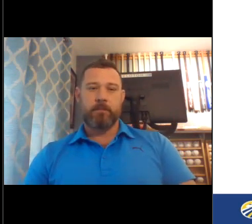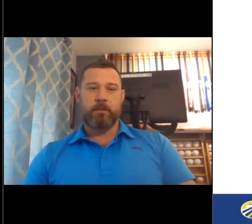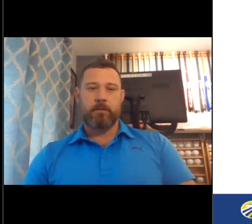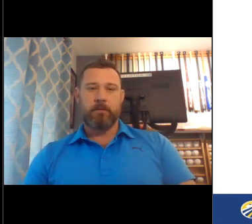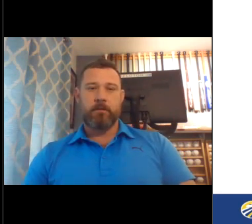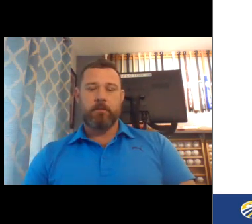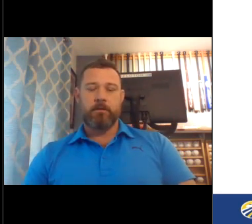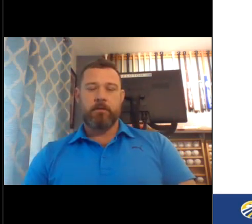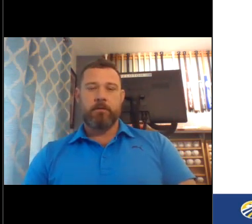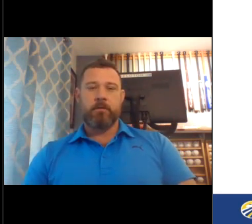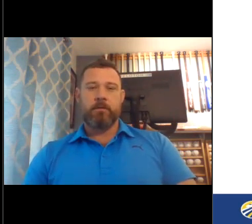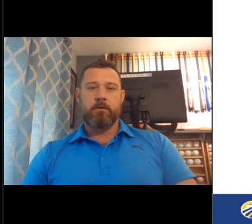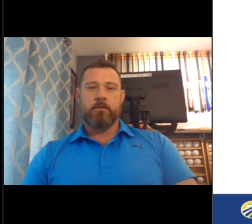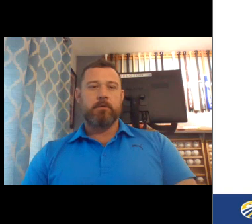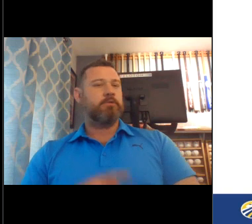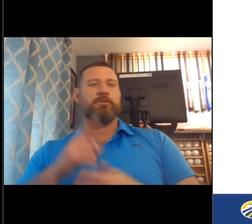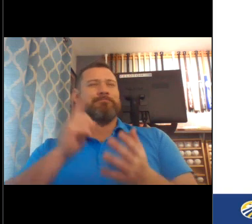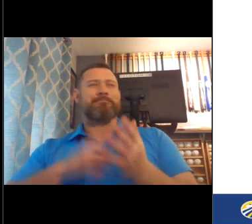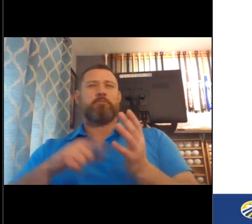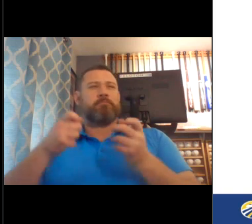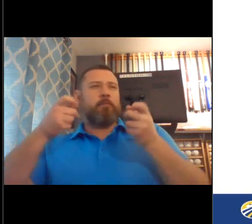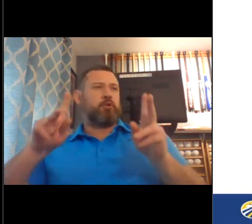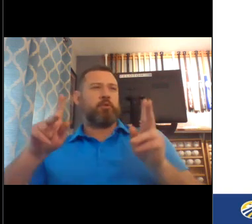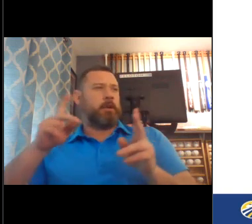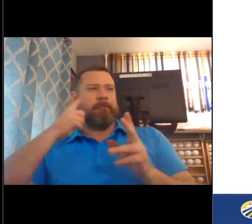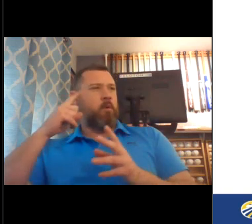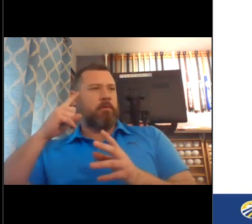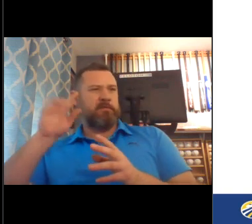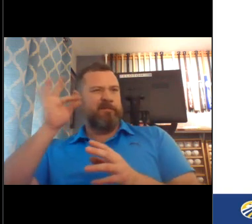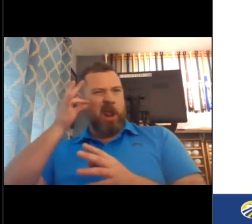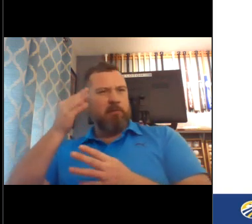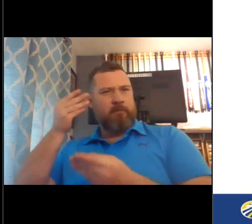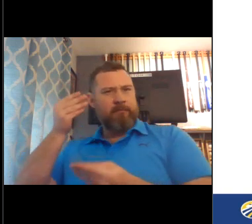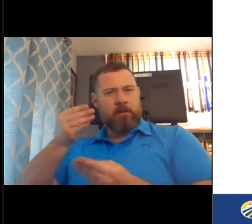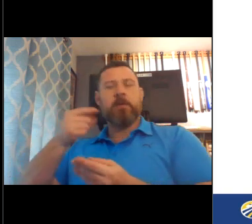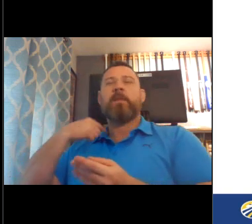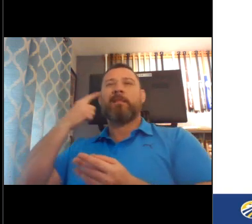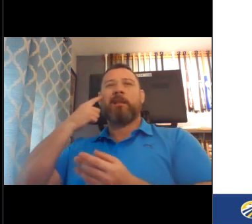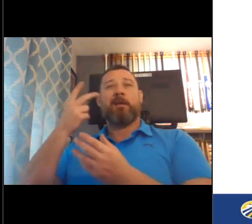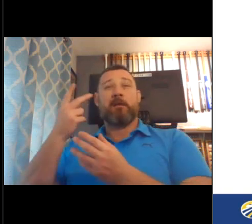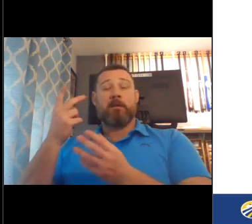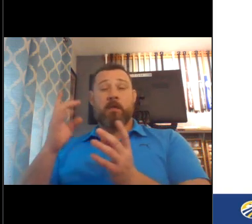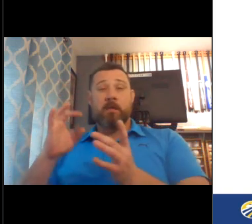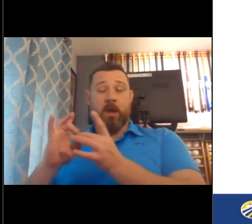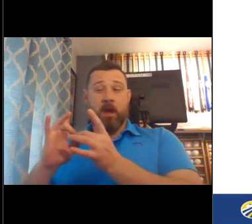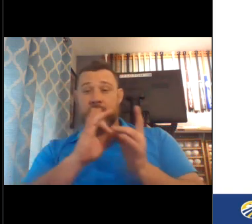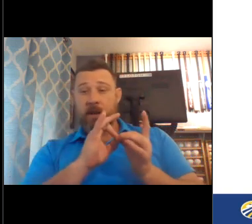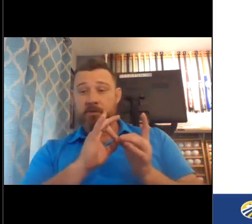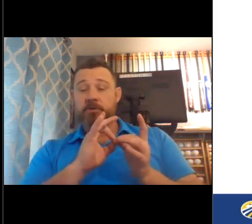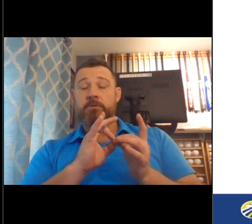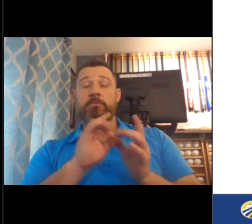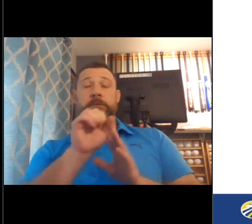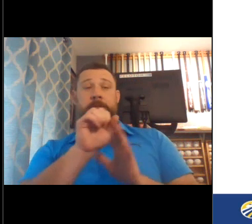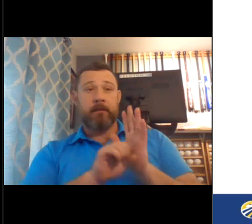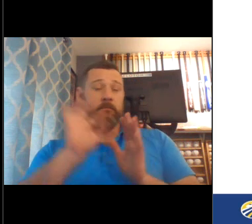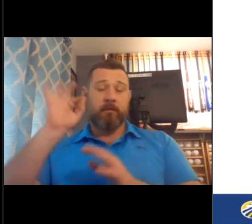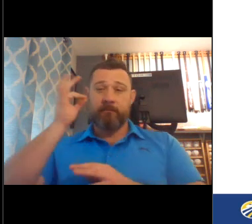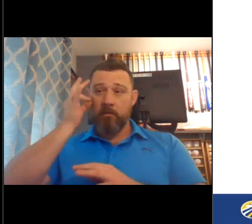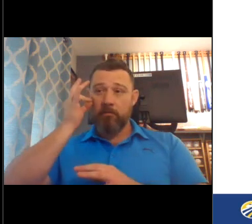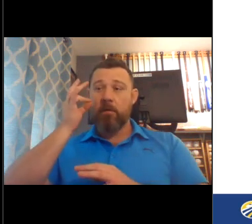Okay. So what's the opportunities for us with this federal funding? Well, we think the combination of state and federal funds, especially,